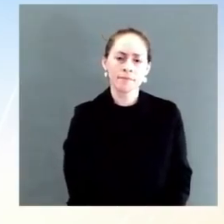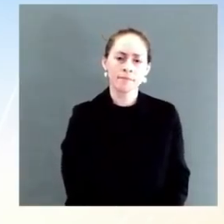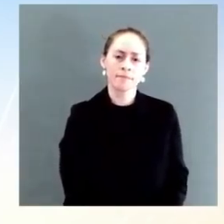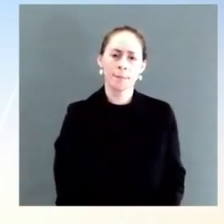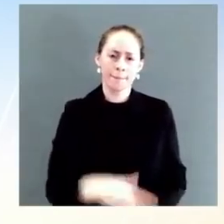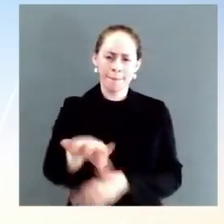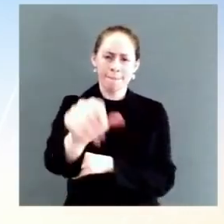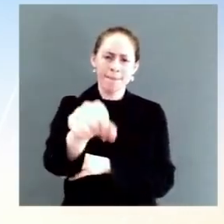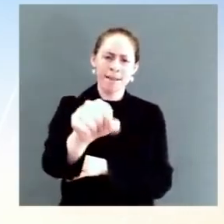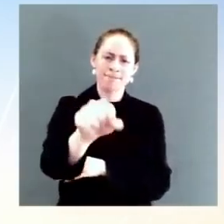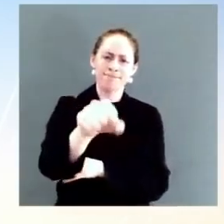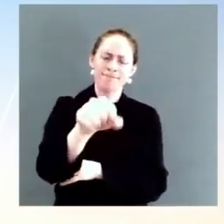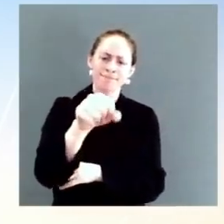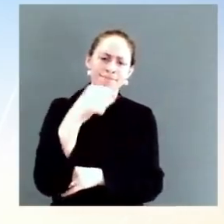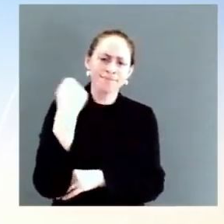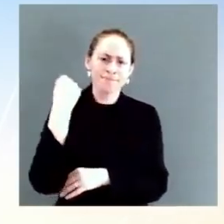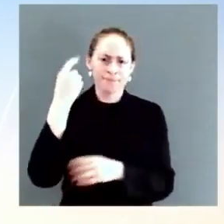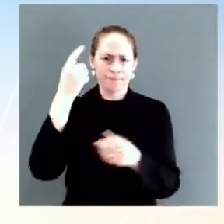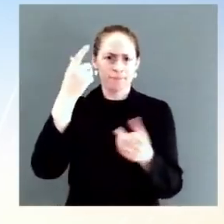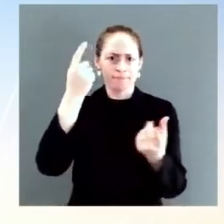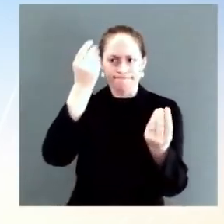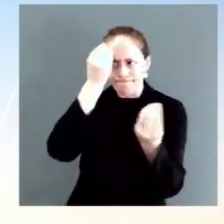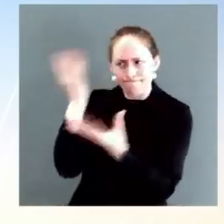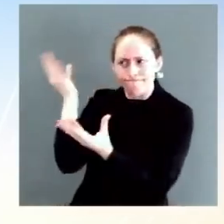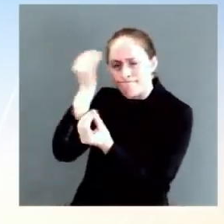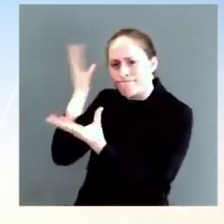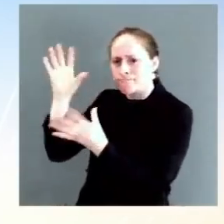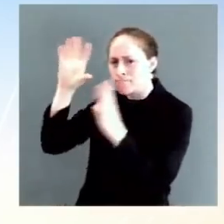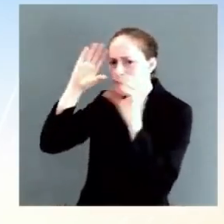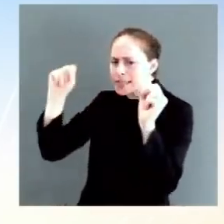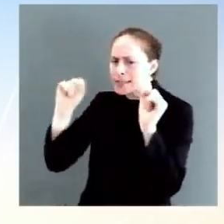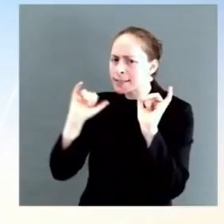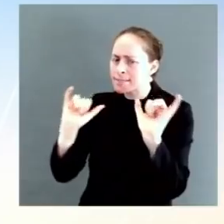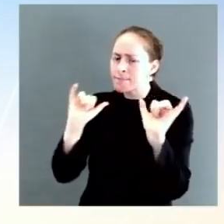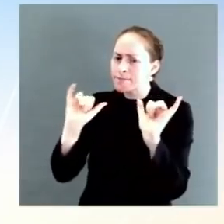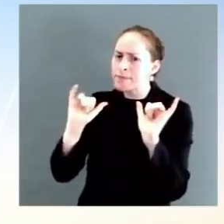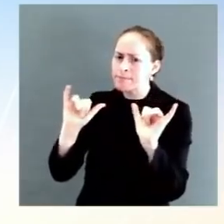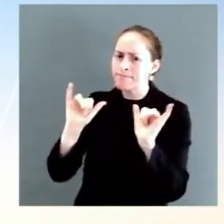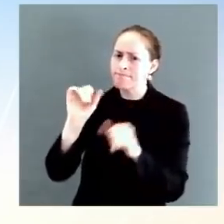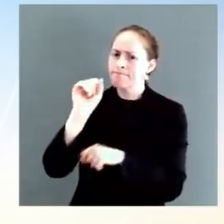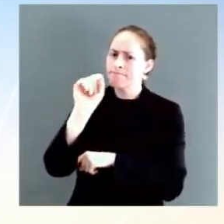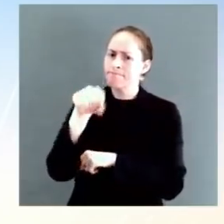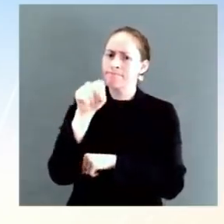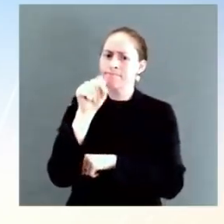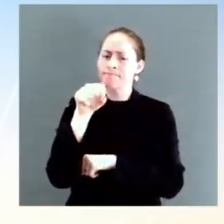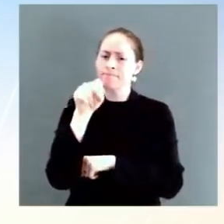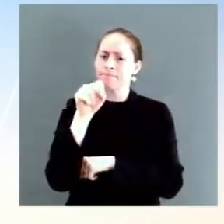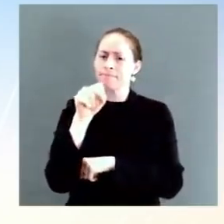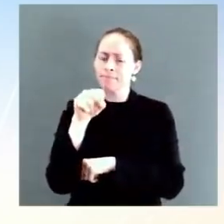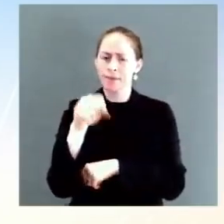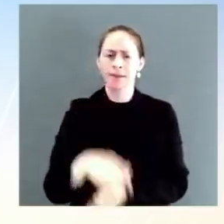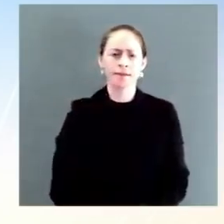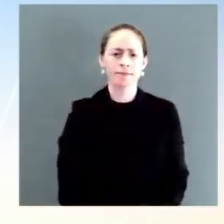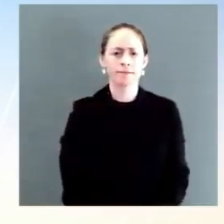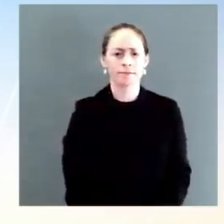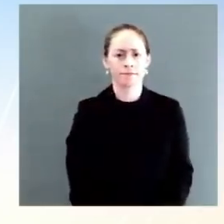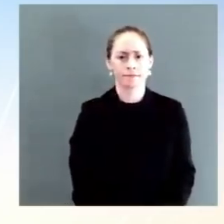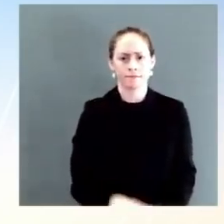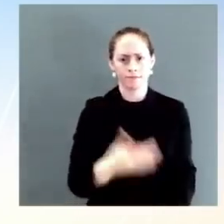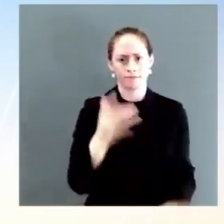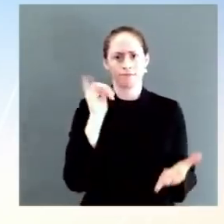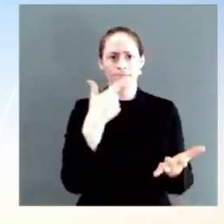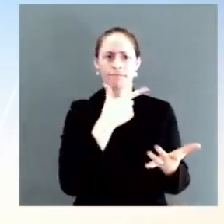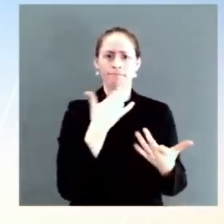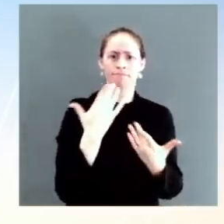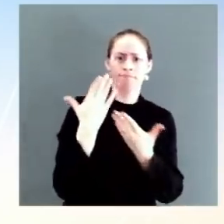impressed by the strong argument in defense for the protection of Roe v. Wade and the women's right to choose made by the Solicitor General during the hearings